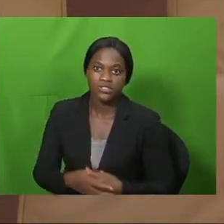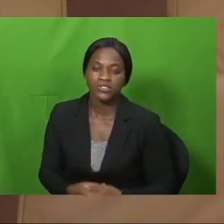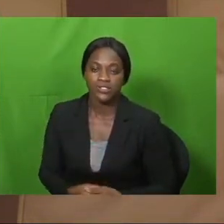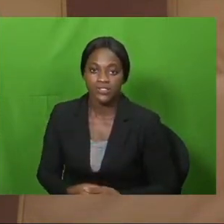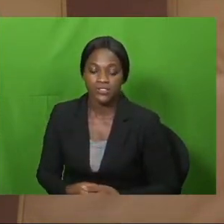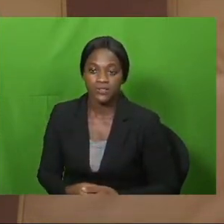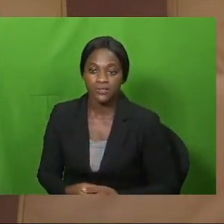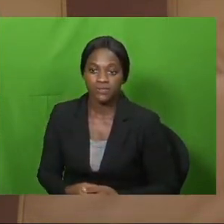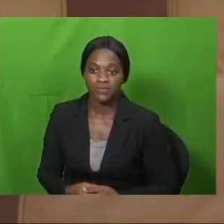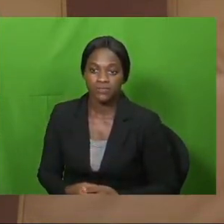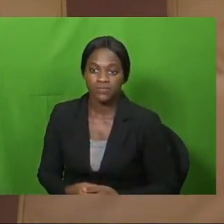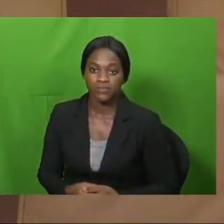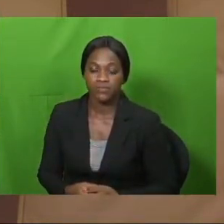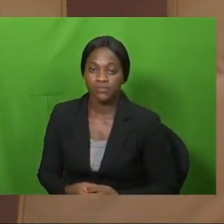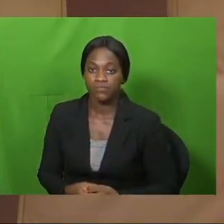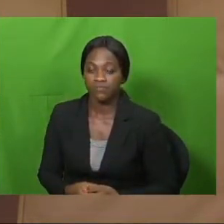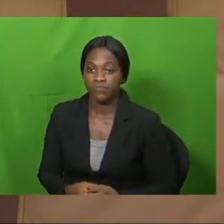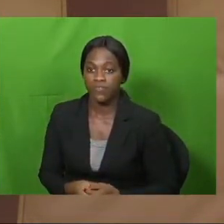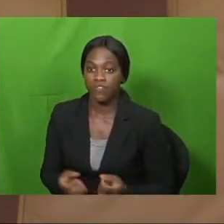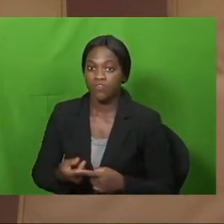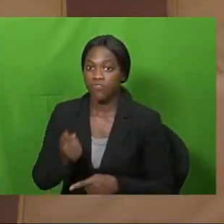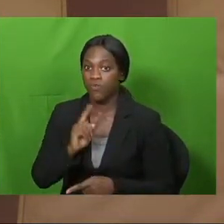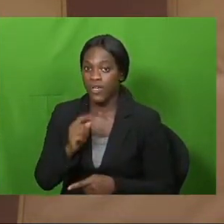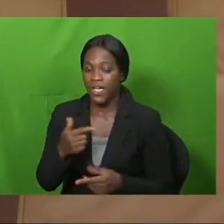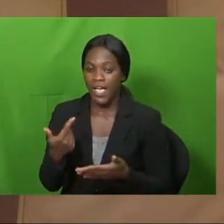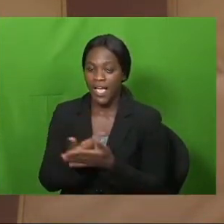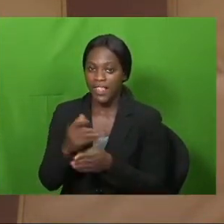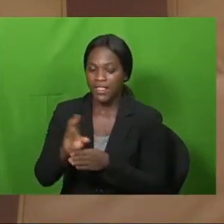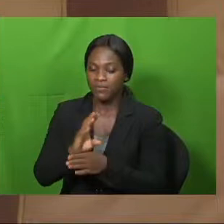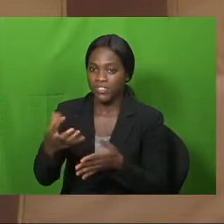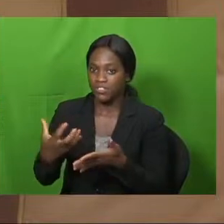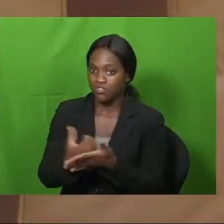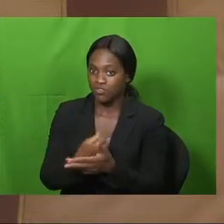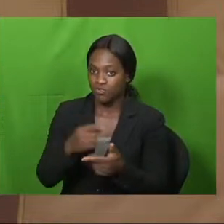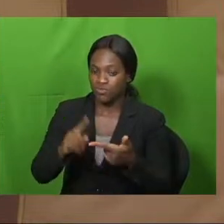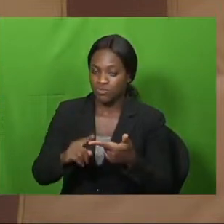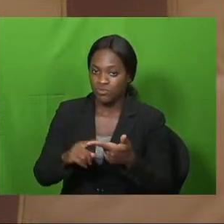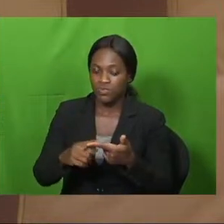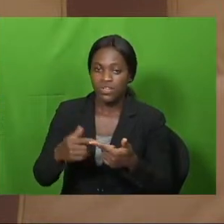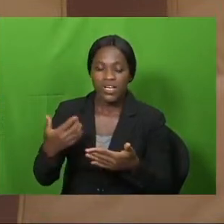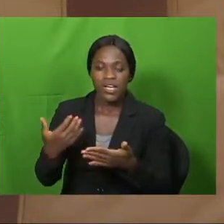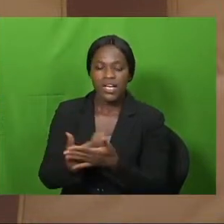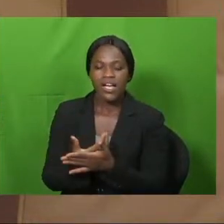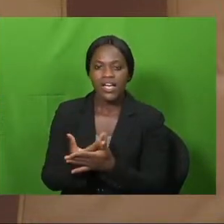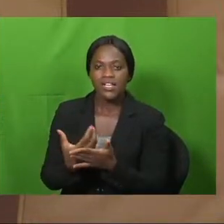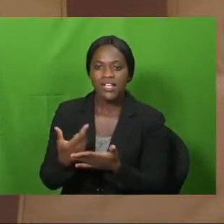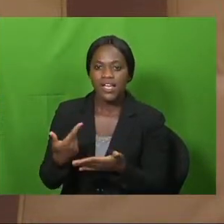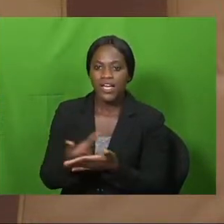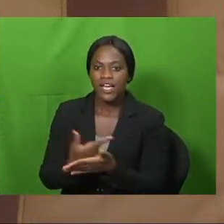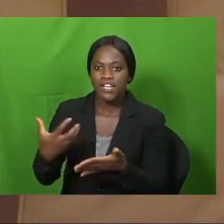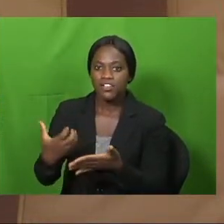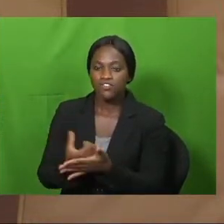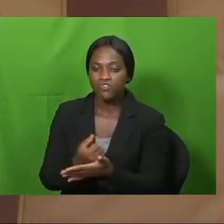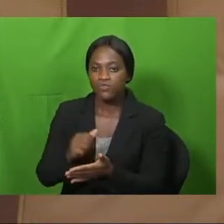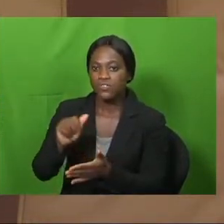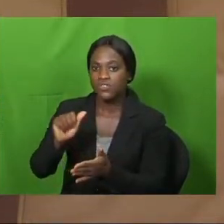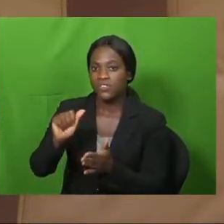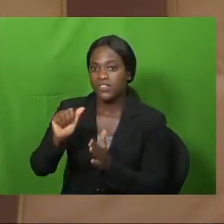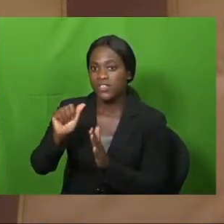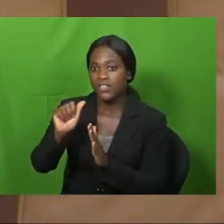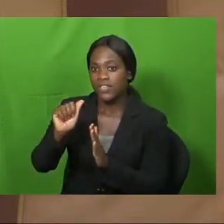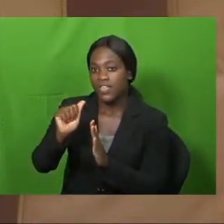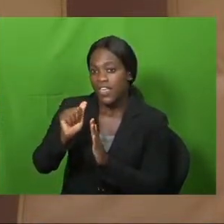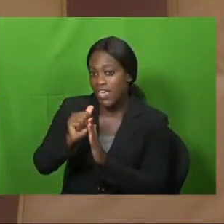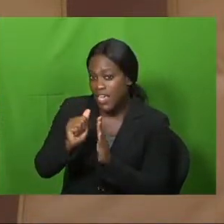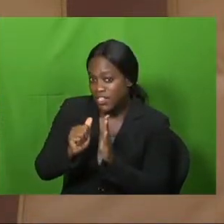Ghana Business News, that is one. Two, Ghana News Agency. Mr. Speaker, we speak with facts. On